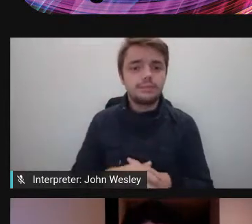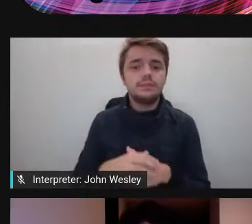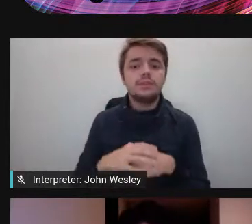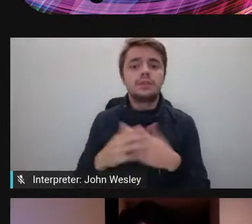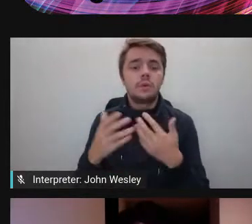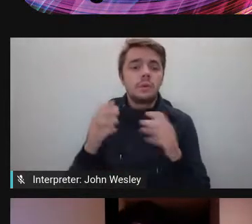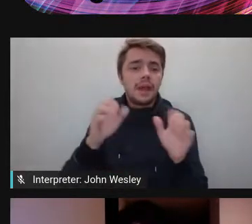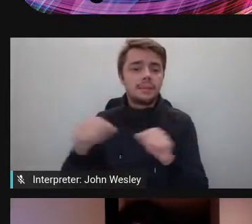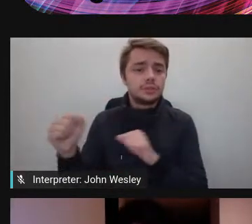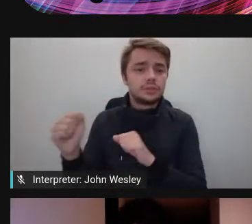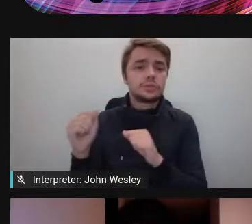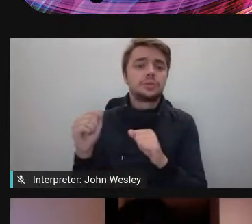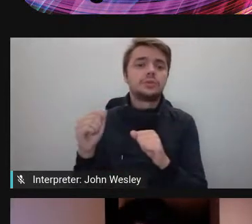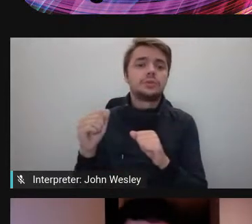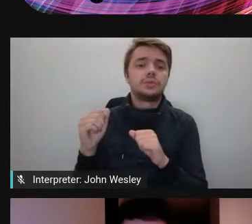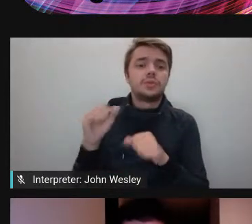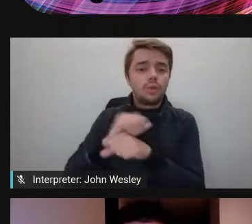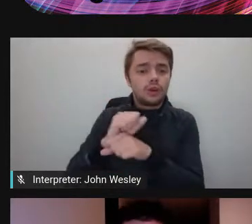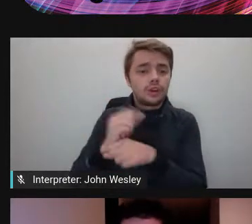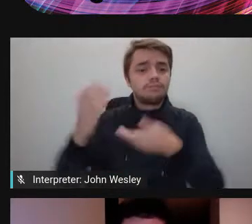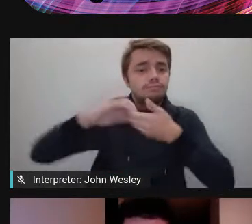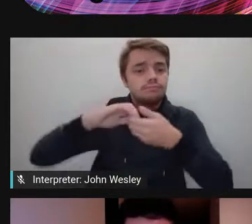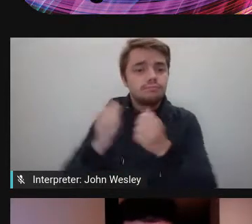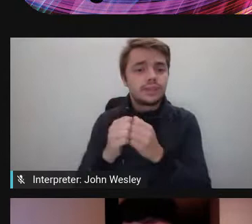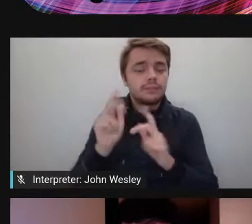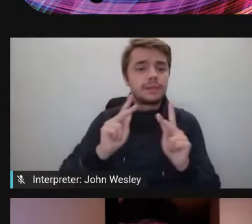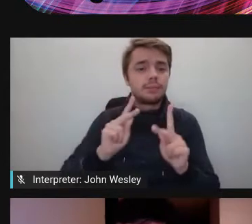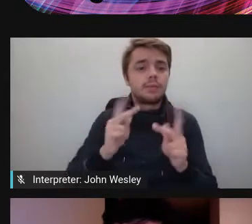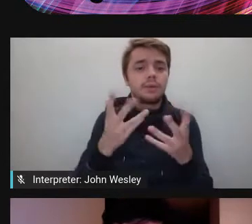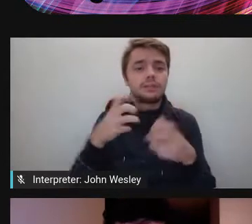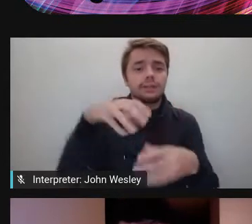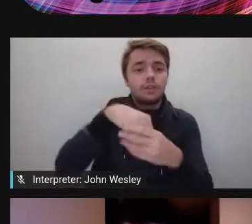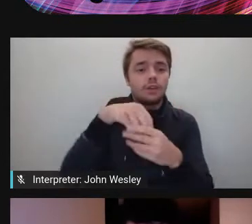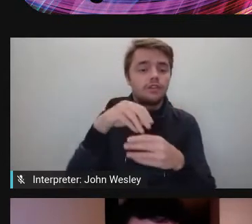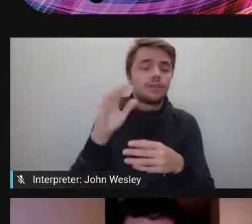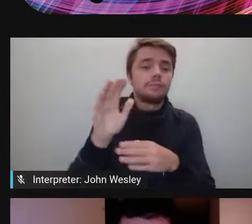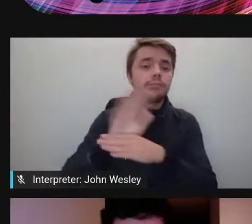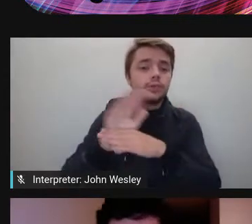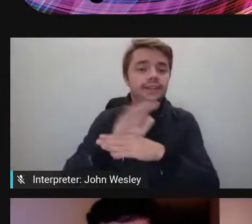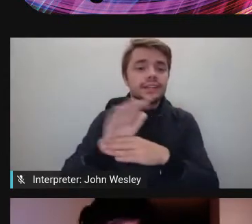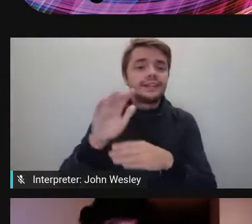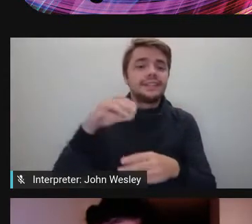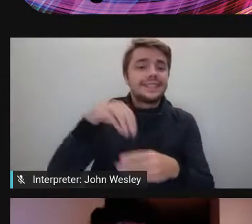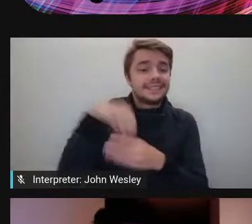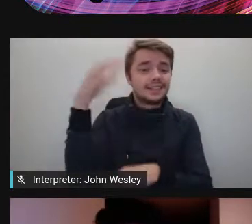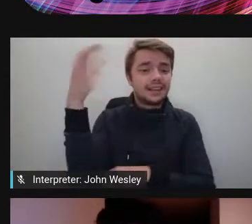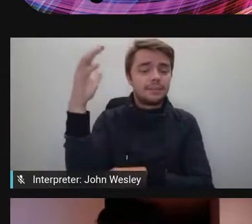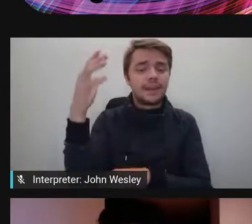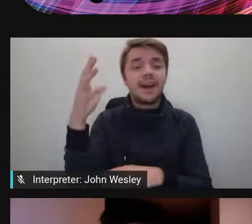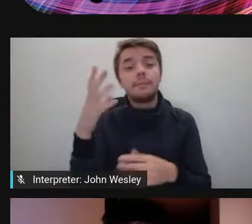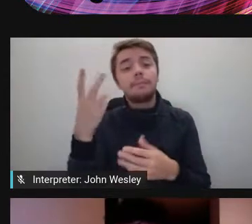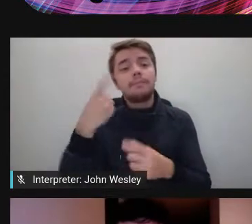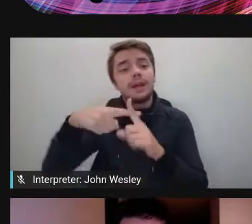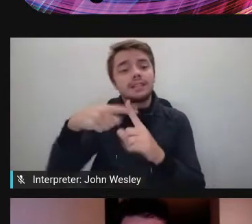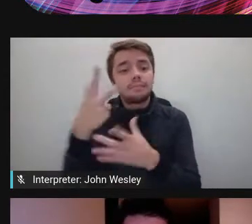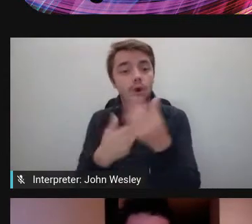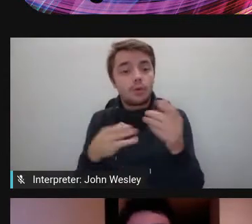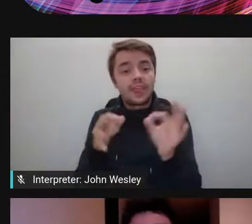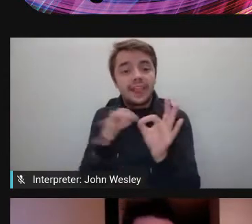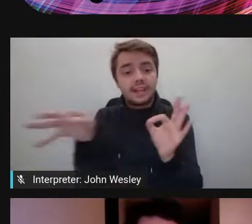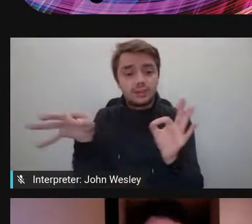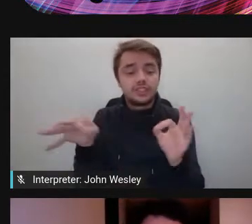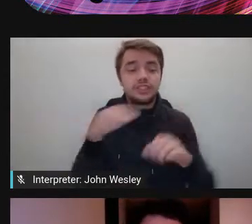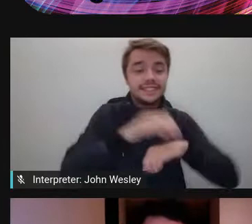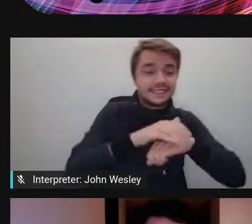Colombia and have the first opportunity to do it in both languages, English and Spanish, and have the opportunity